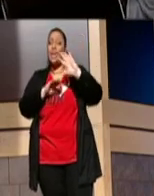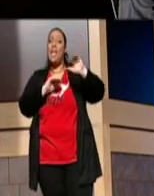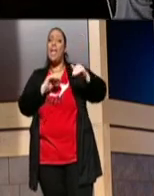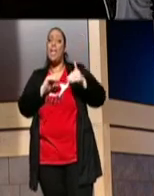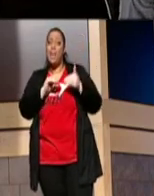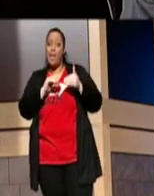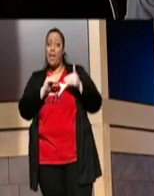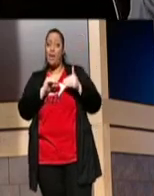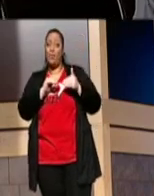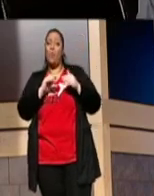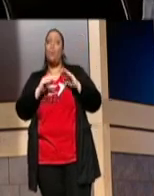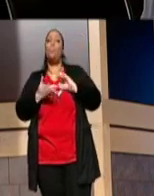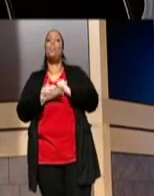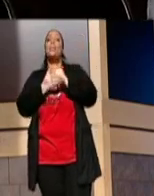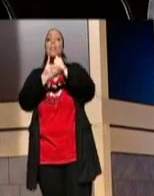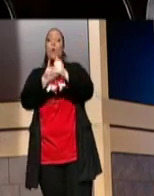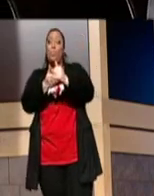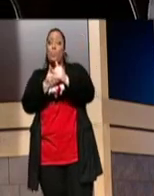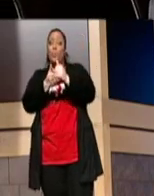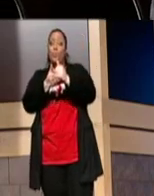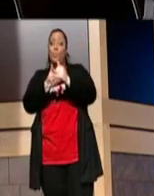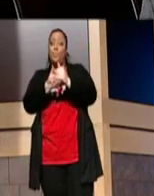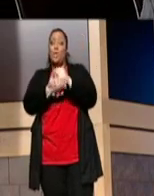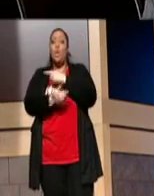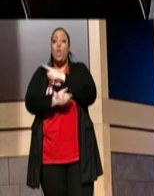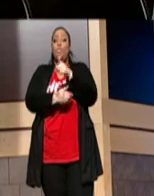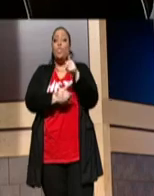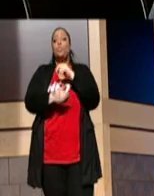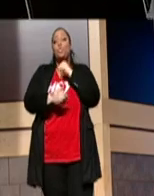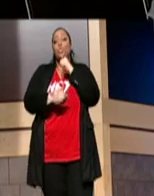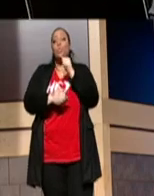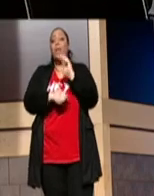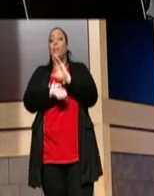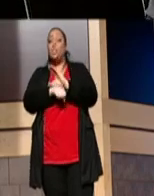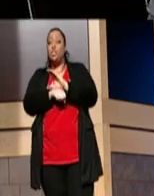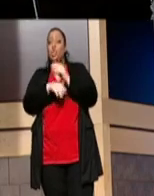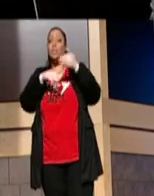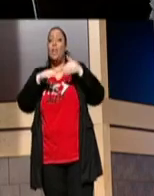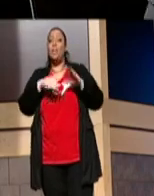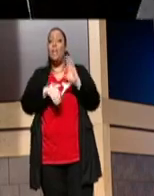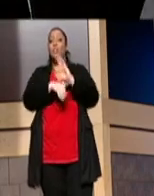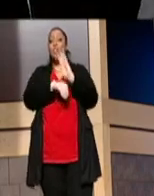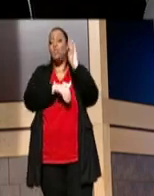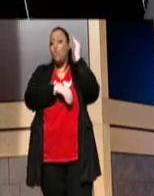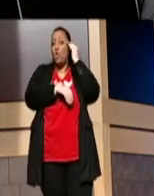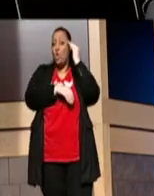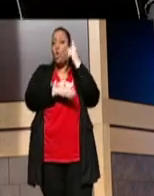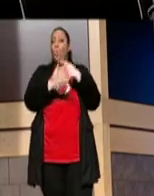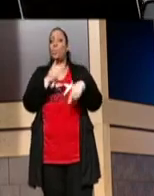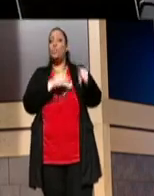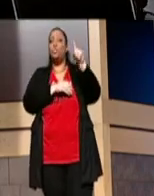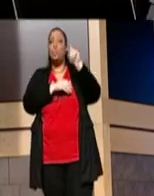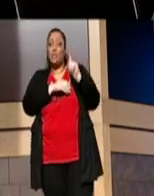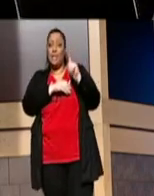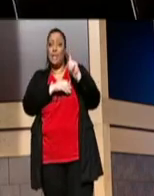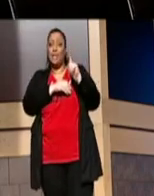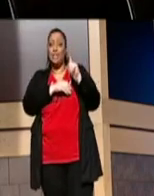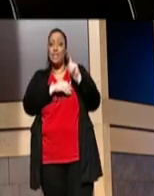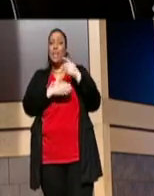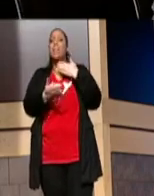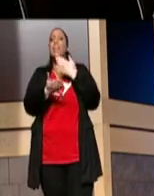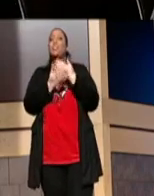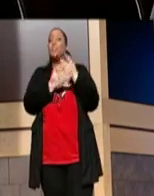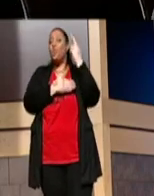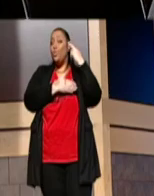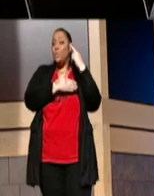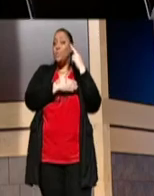it is that we can help you. Those of you who are not in a church, let a church know what your need is. But that's a good reason